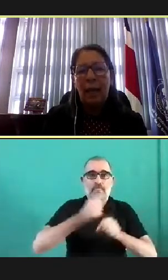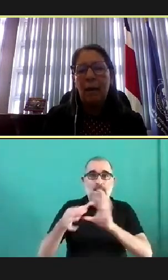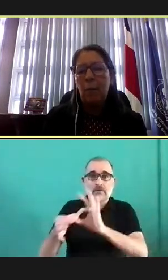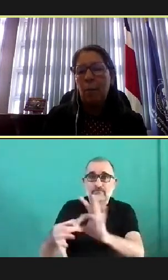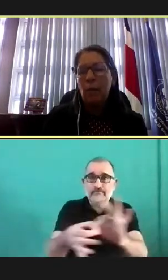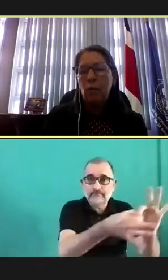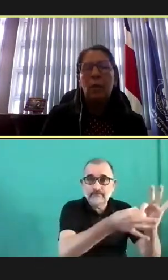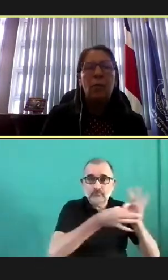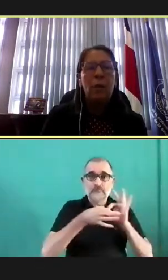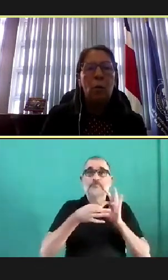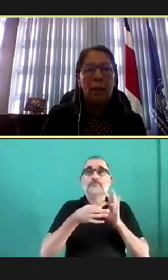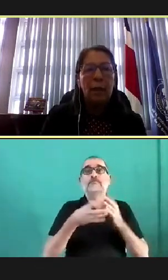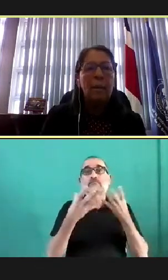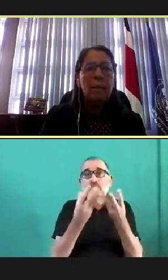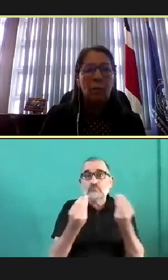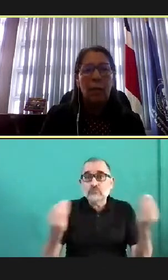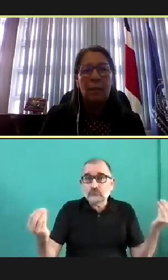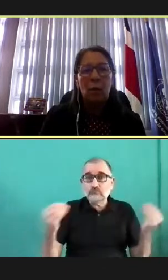and healthcare